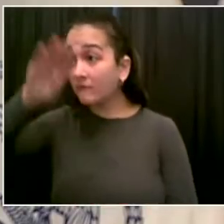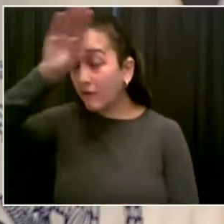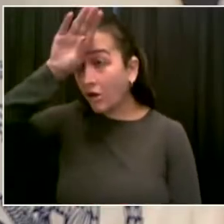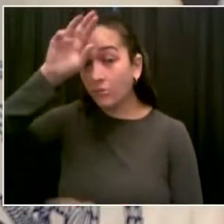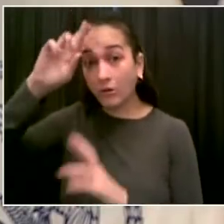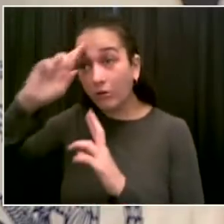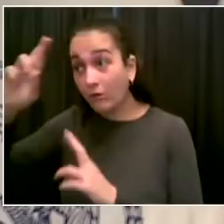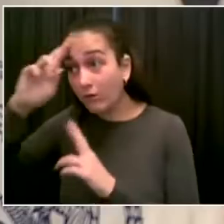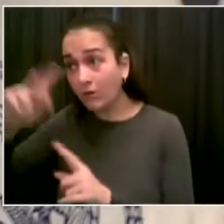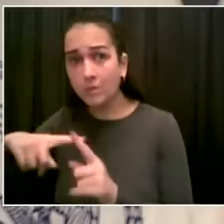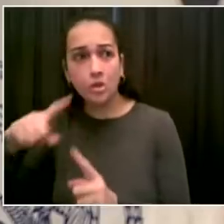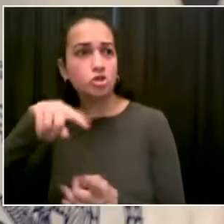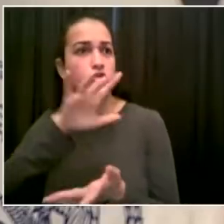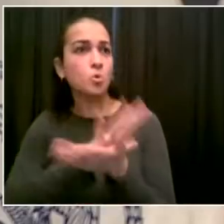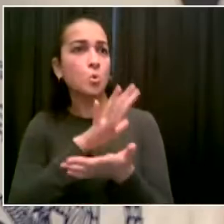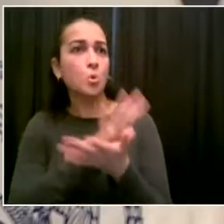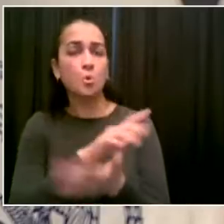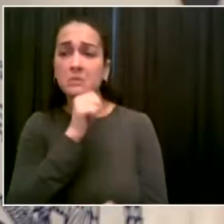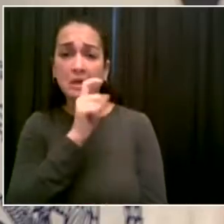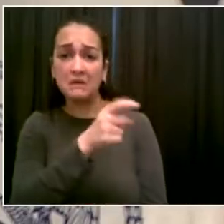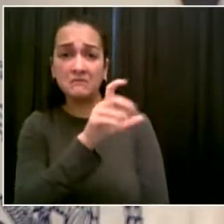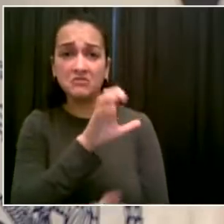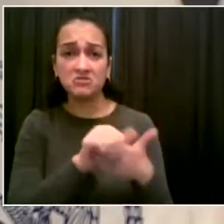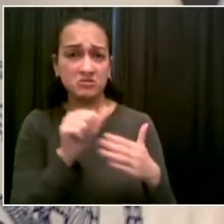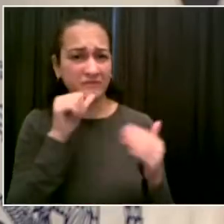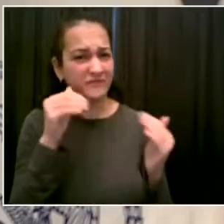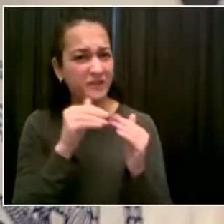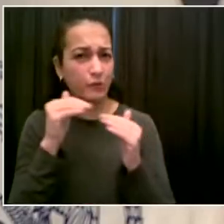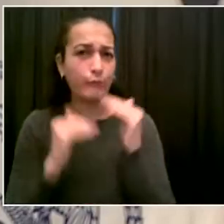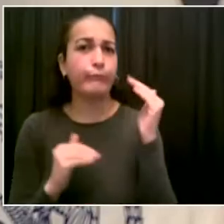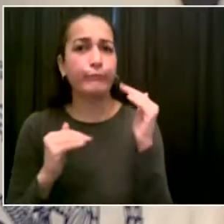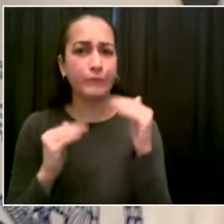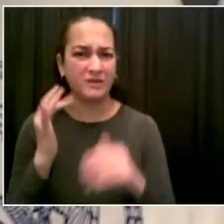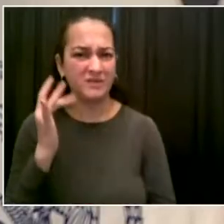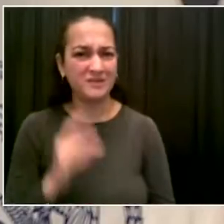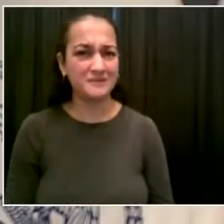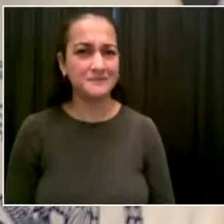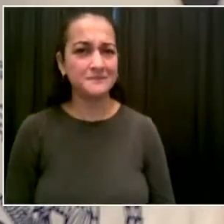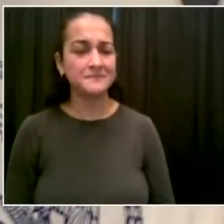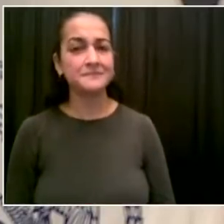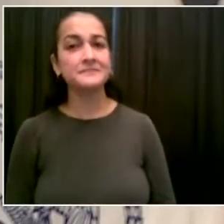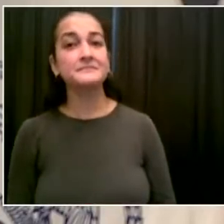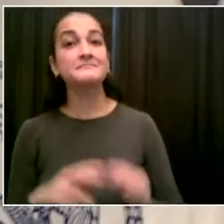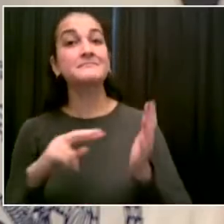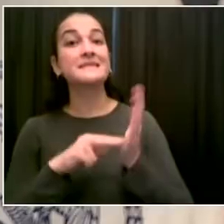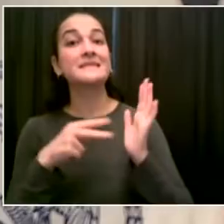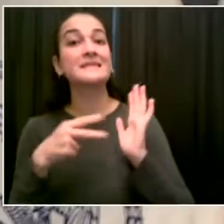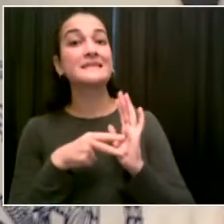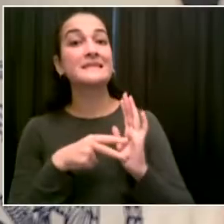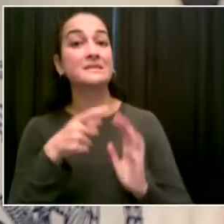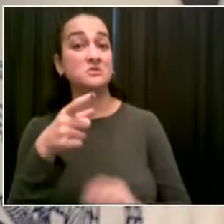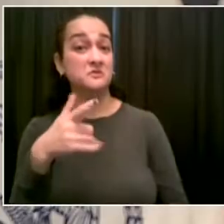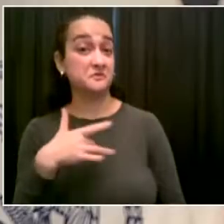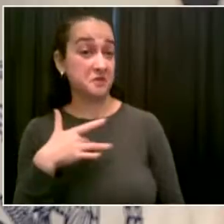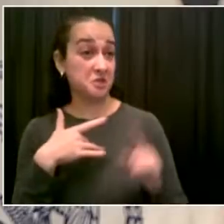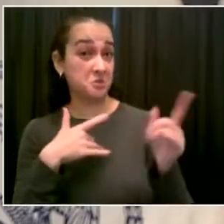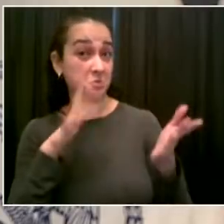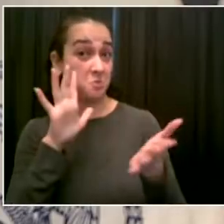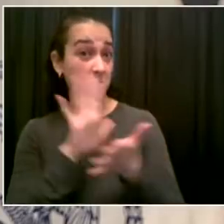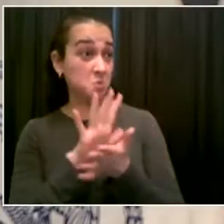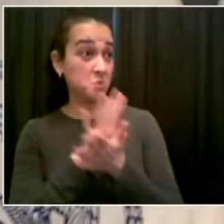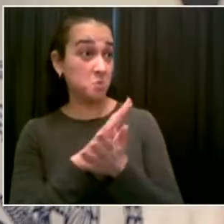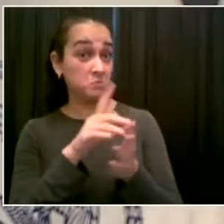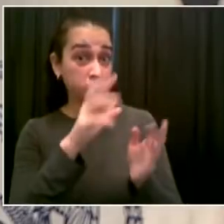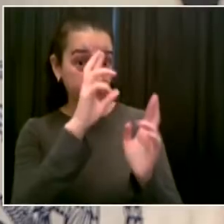mean, shouldn't they receive the same respect? Can you explain the logic applied here? Michael, over time, we've tried